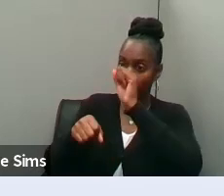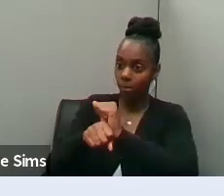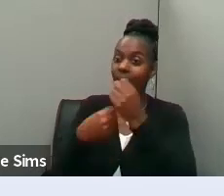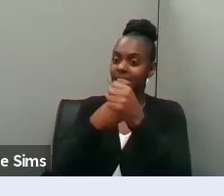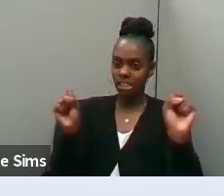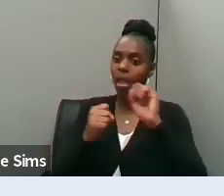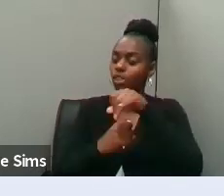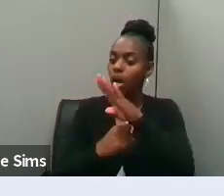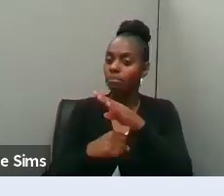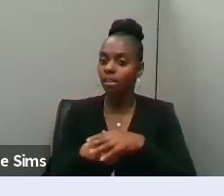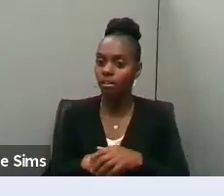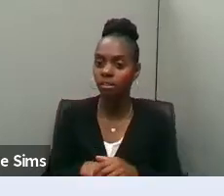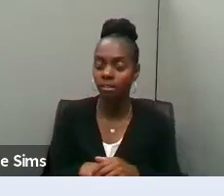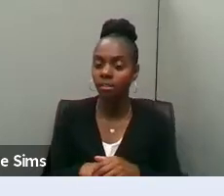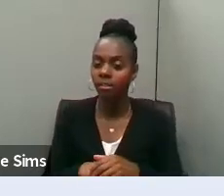Pam, do you want to take that one? Oh, sure.